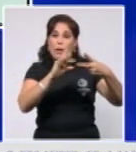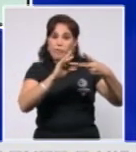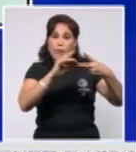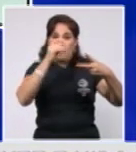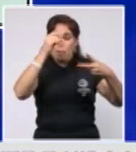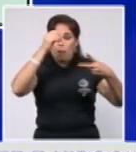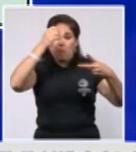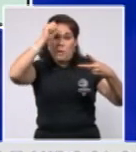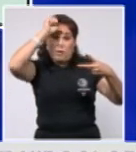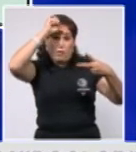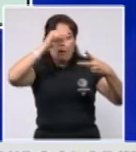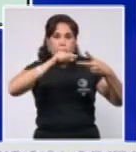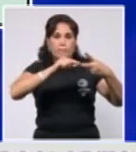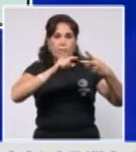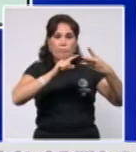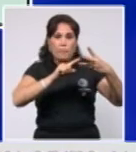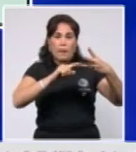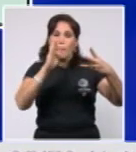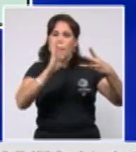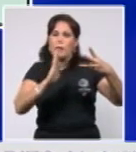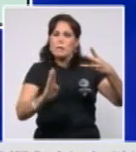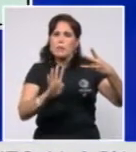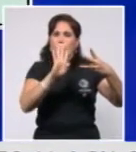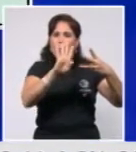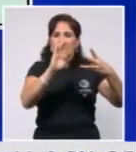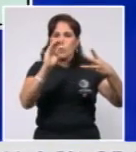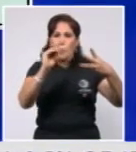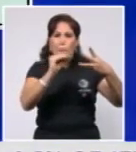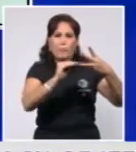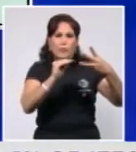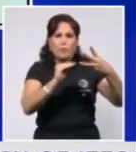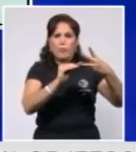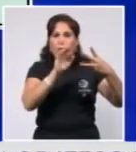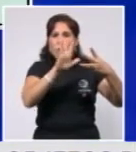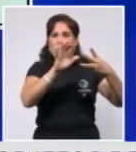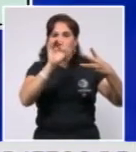4,558,068 confirmed cases, and Russia with